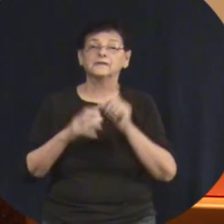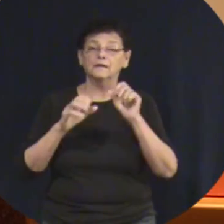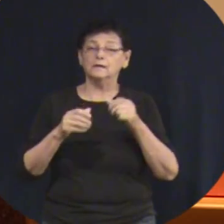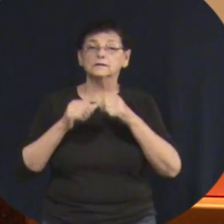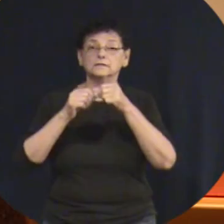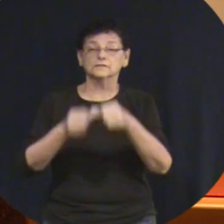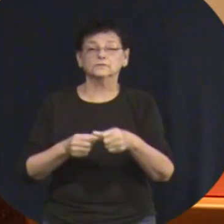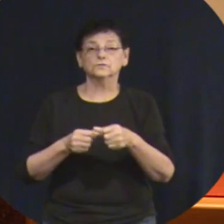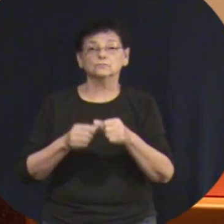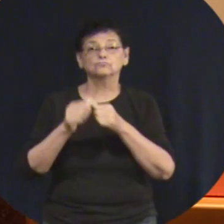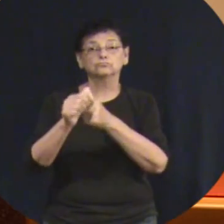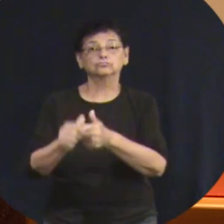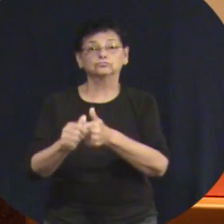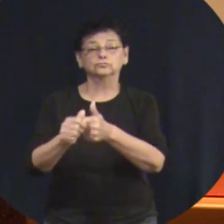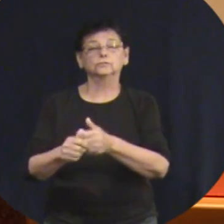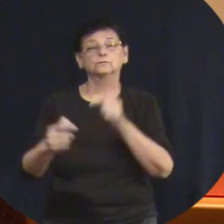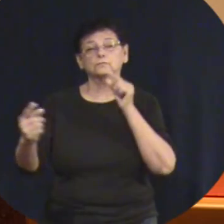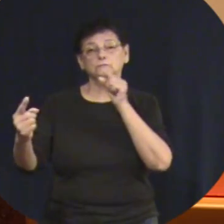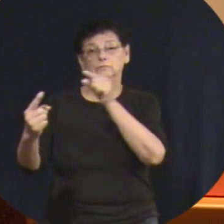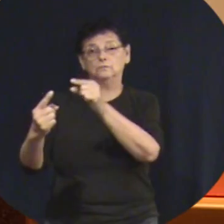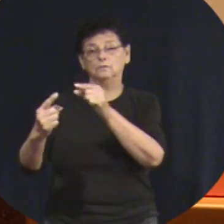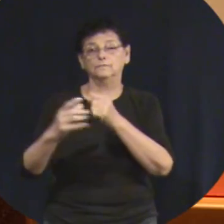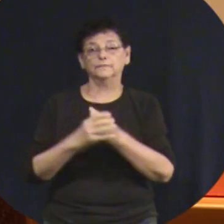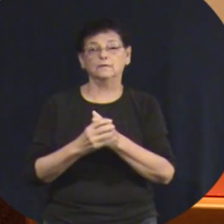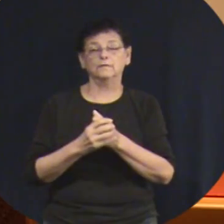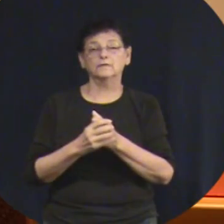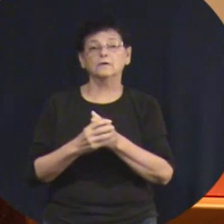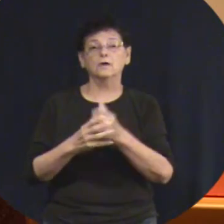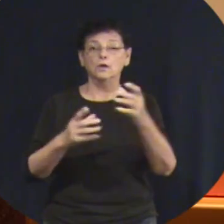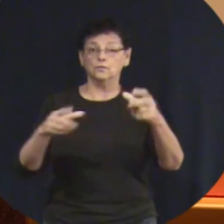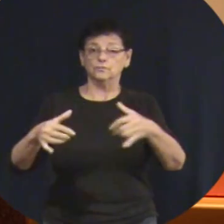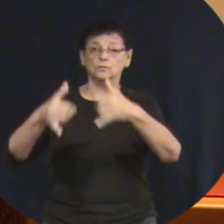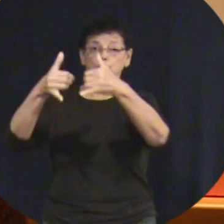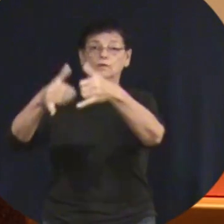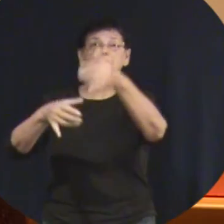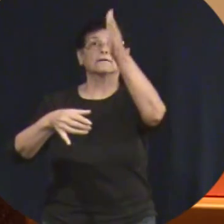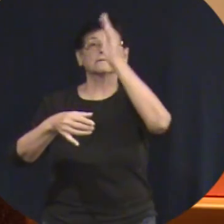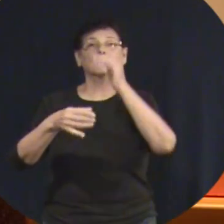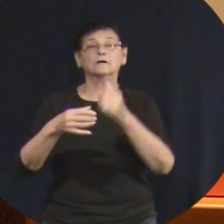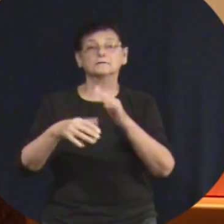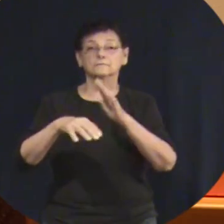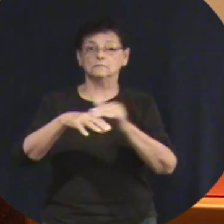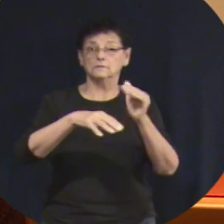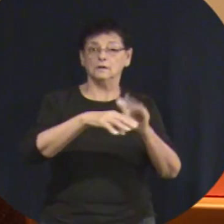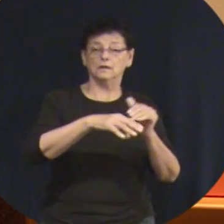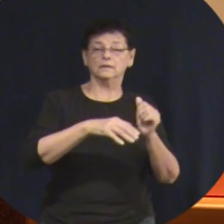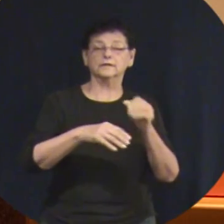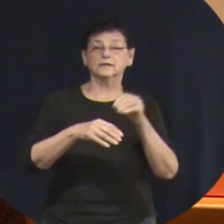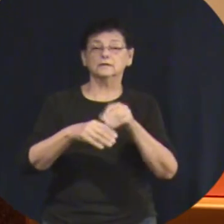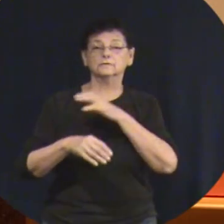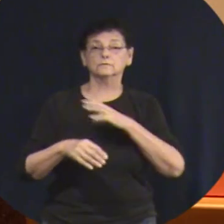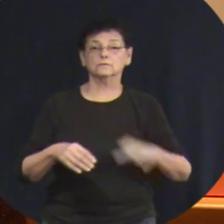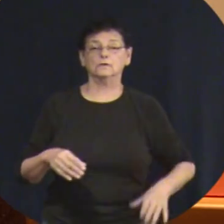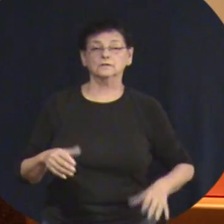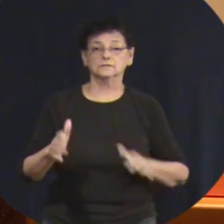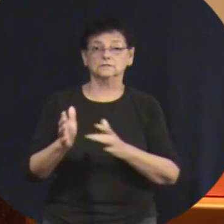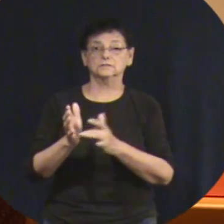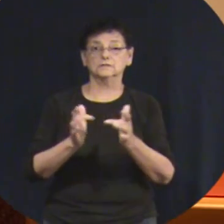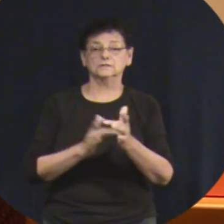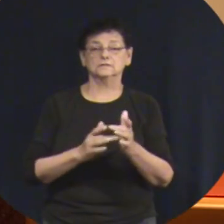I continue my pursuit toward the goal, the prize of God's upward calling in Christ